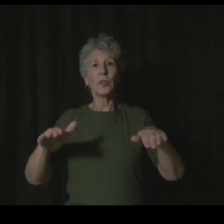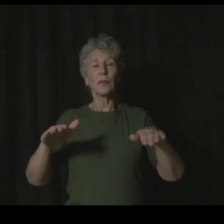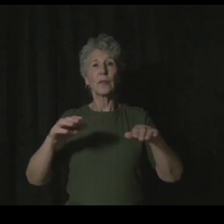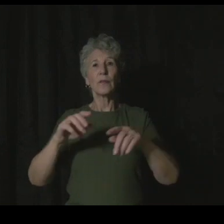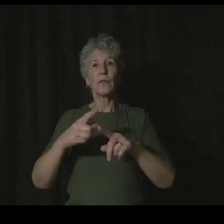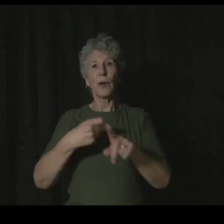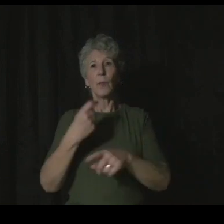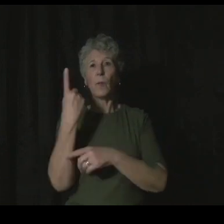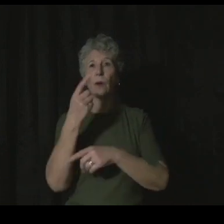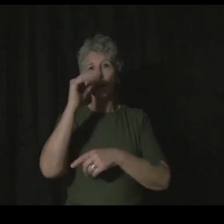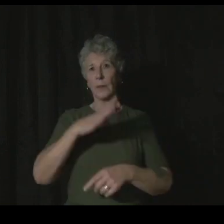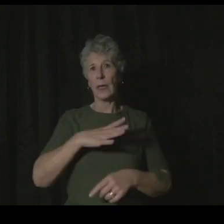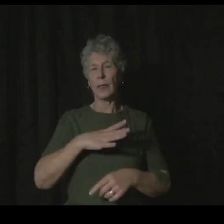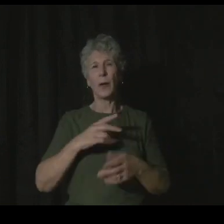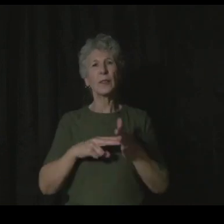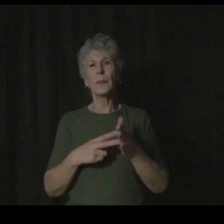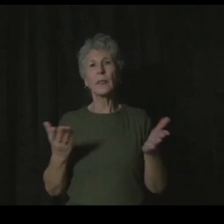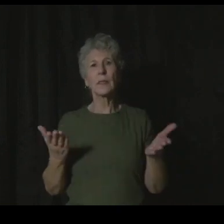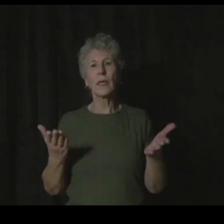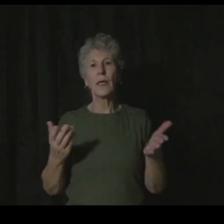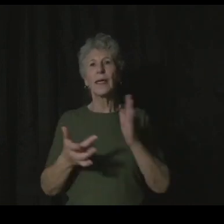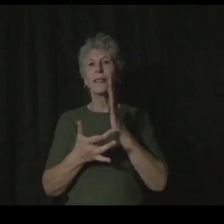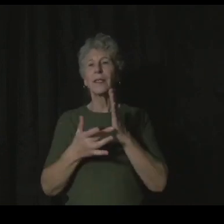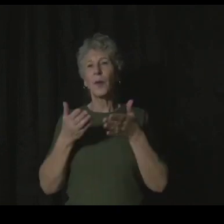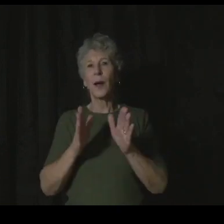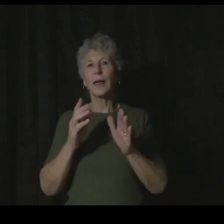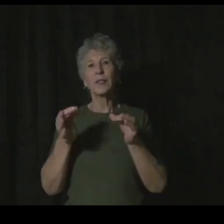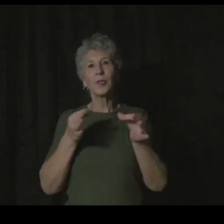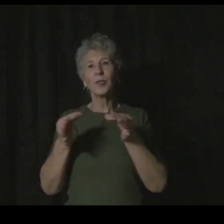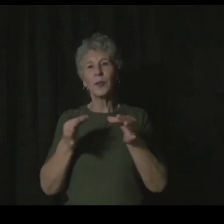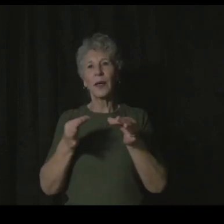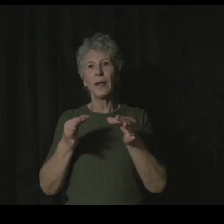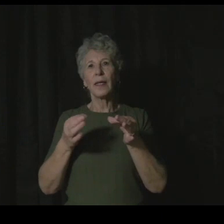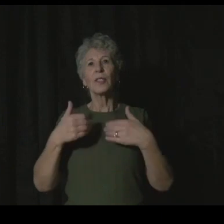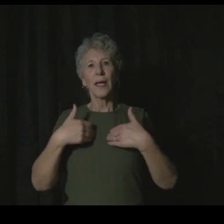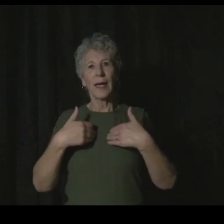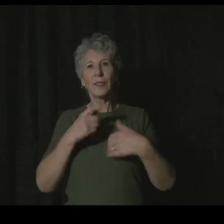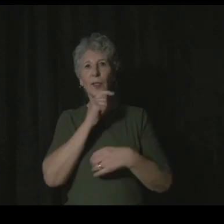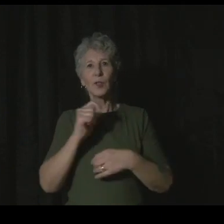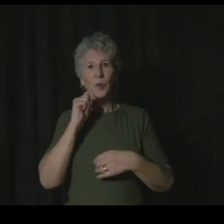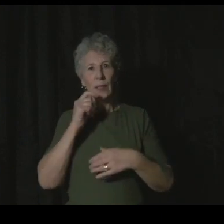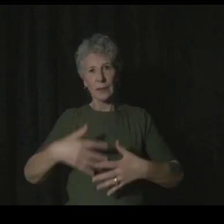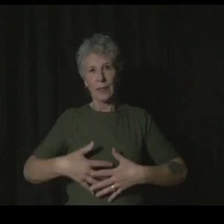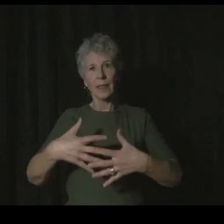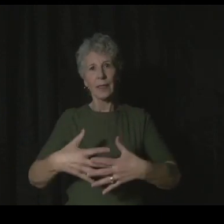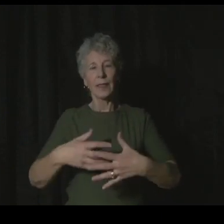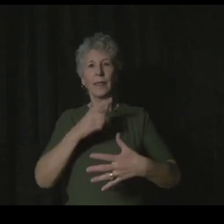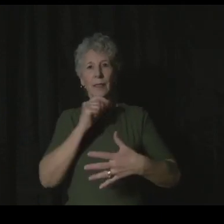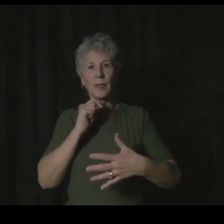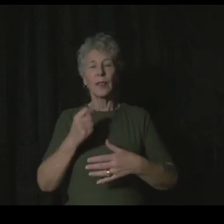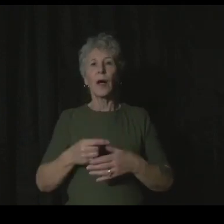man. You know what that means? That's a technical way to describe the production of twins. It's a way